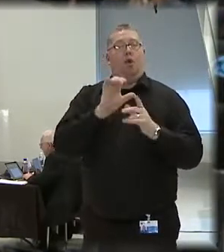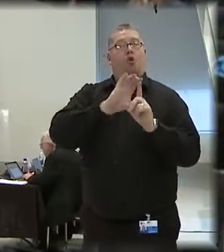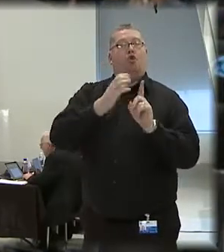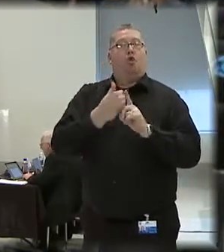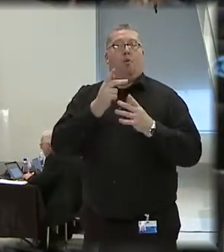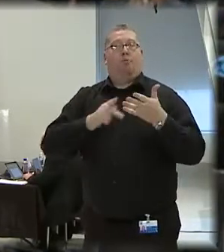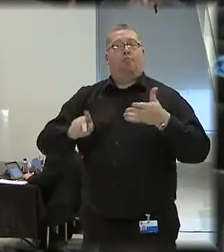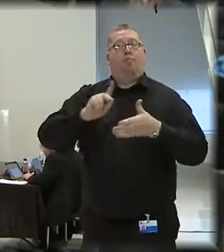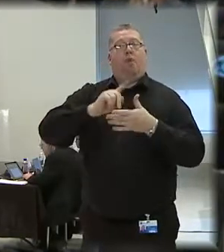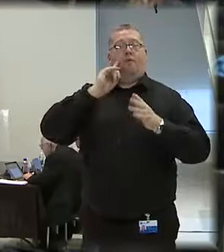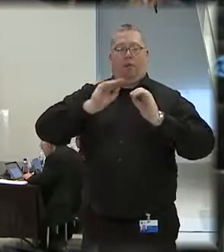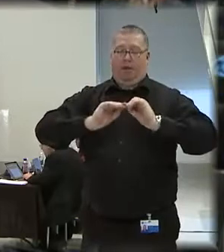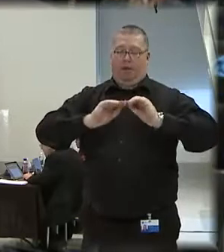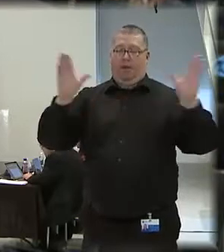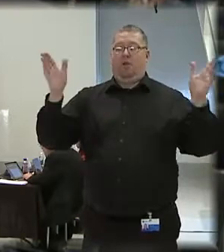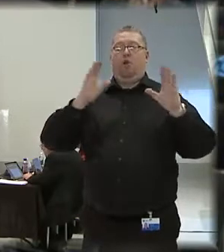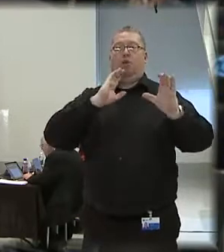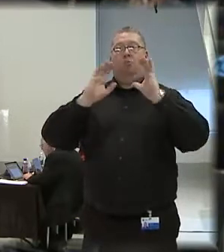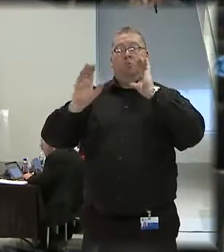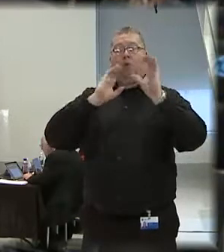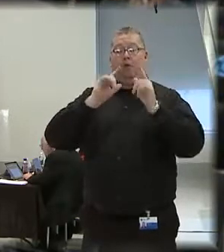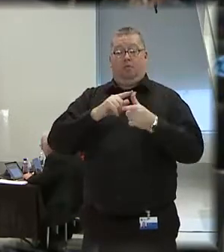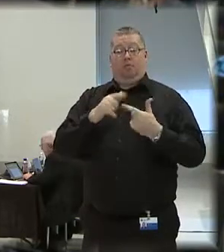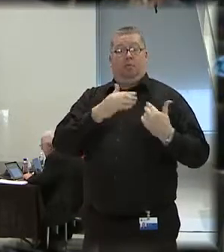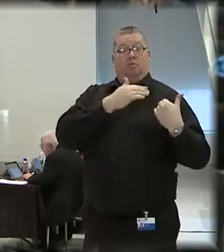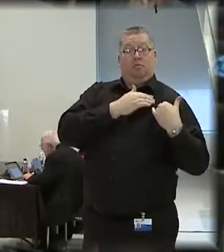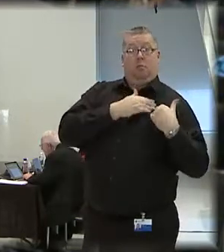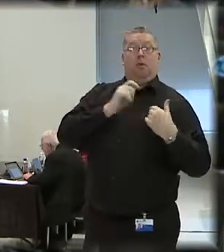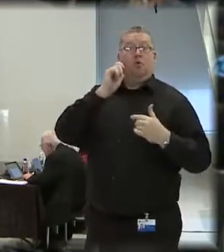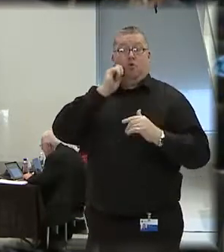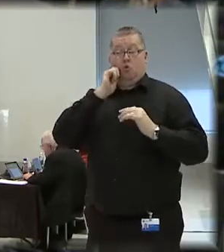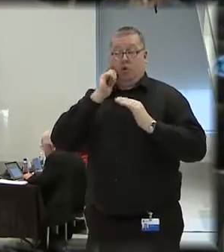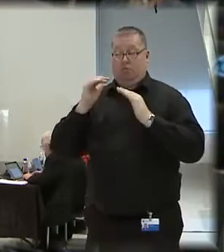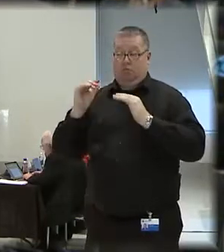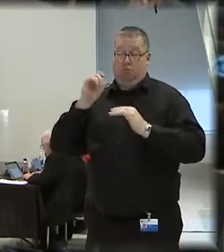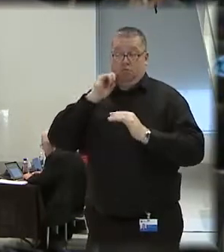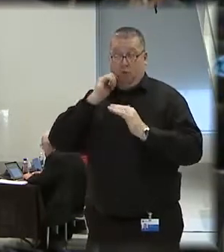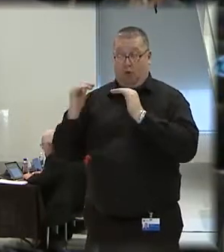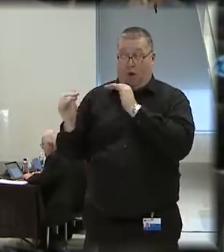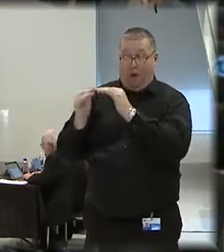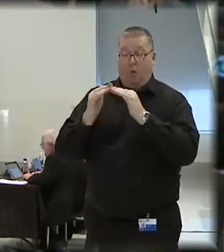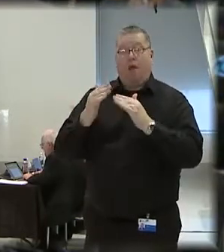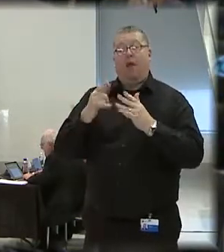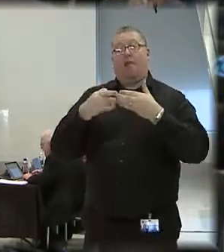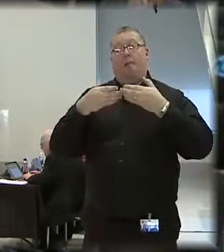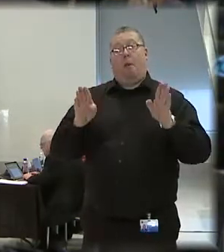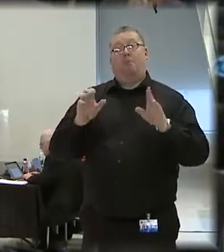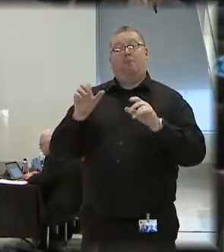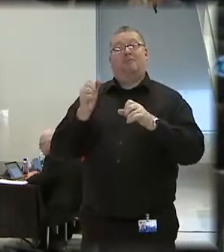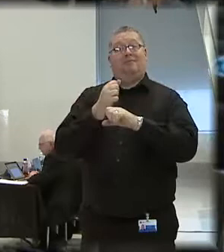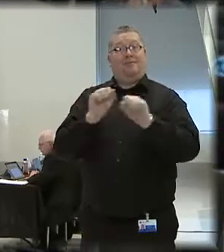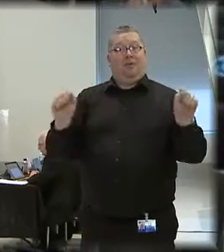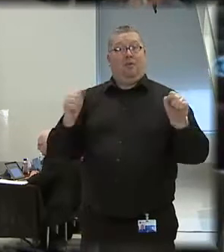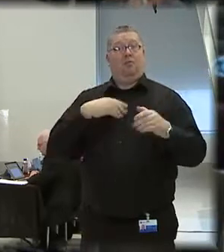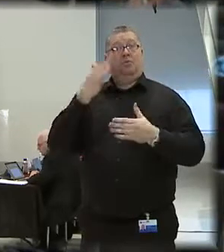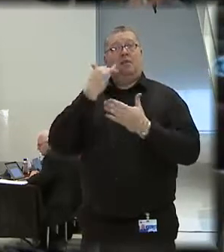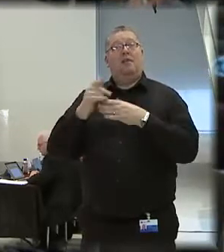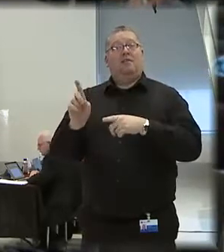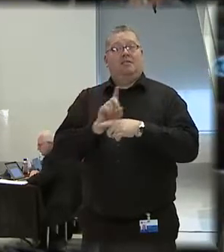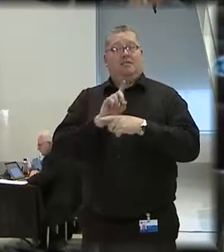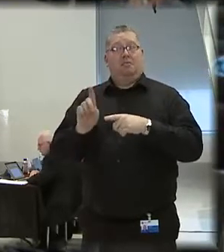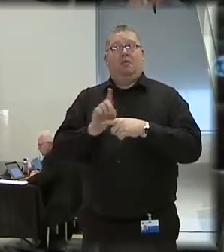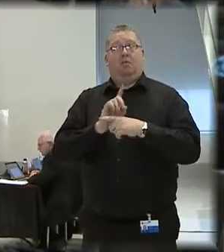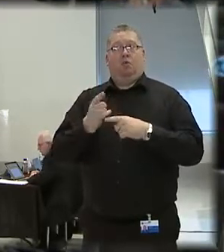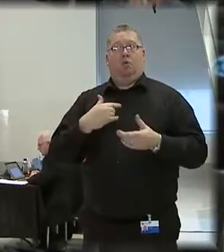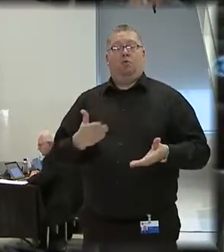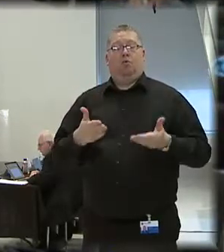towards transparency, public accountability, racial equity, and public safety. Disciplinary systems. We urge